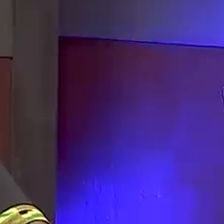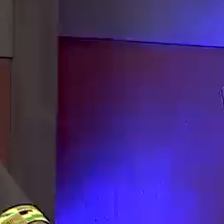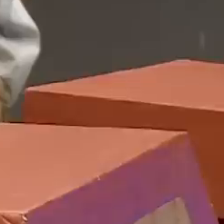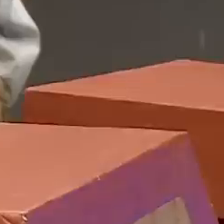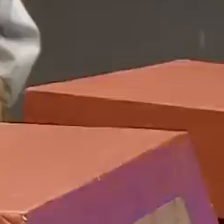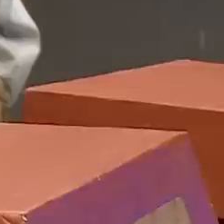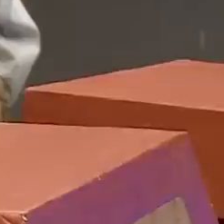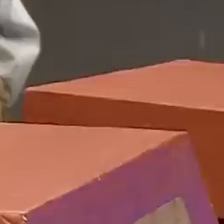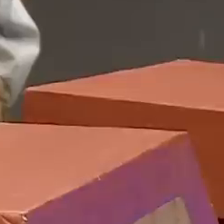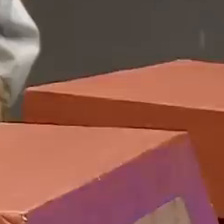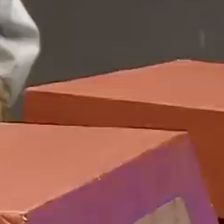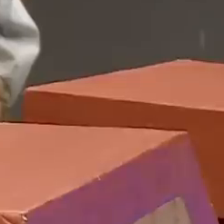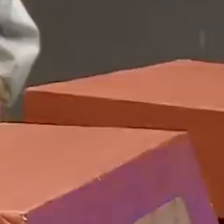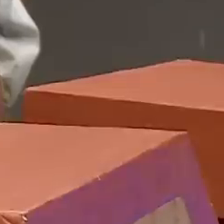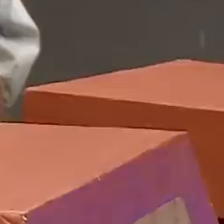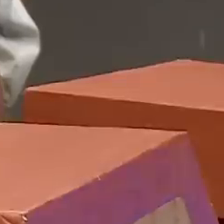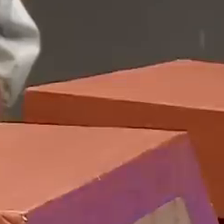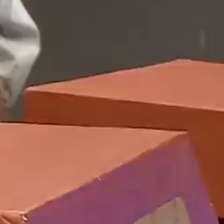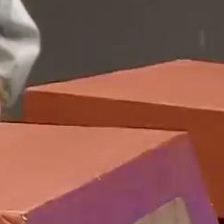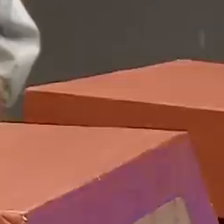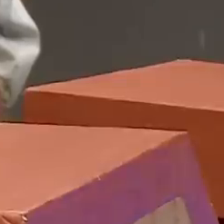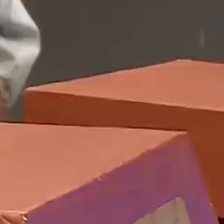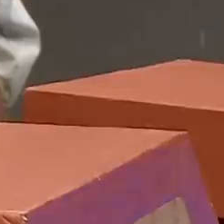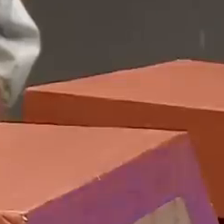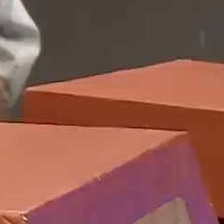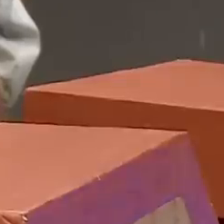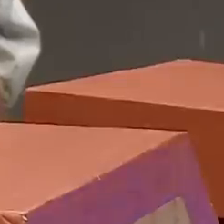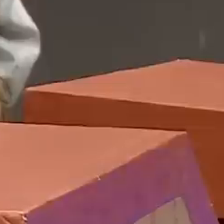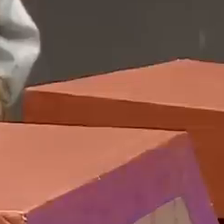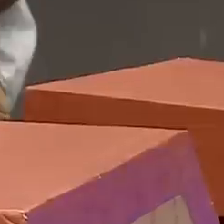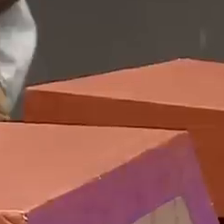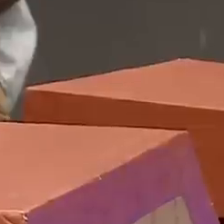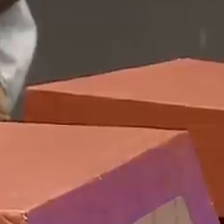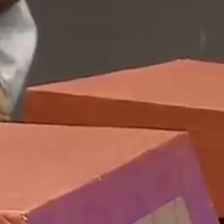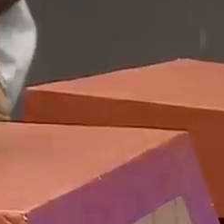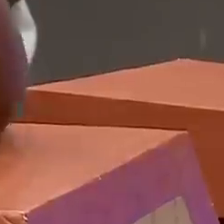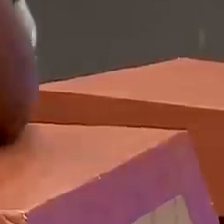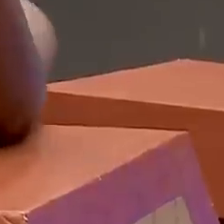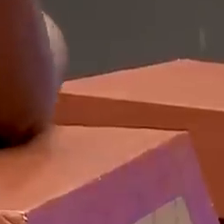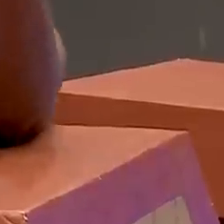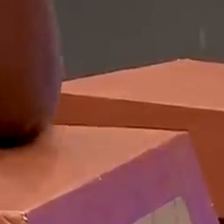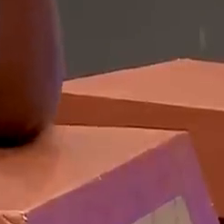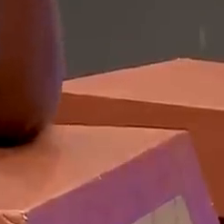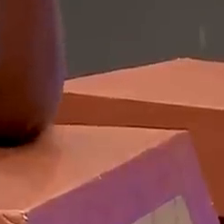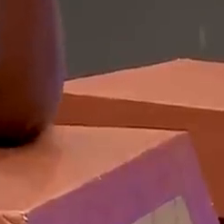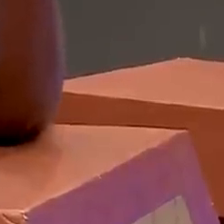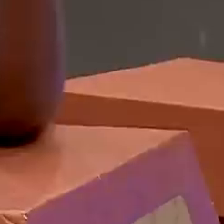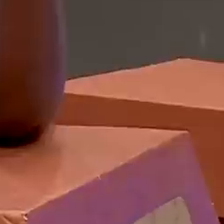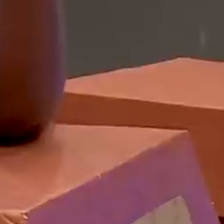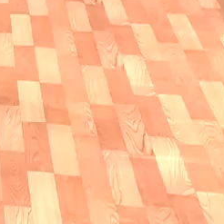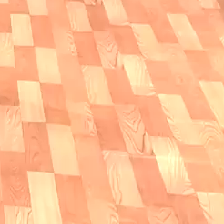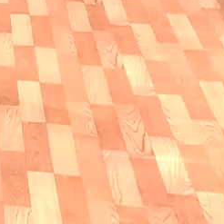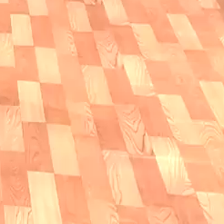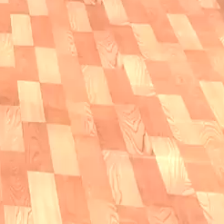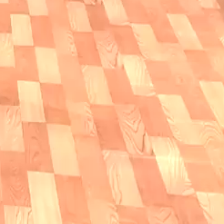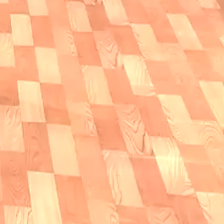her to cater for 5 children alone. She claims to have a proof that her husband has a love child from his side chick. The